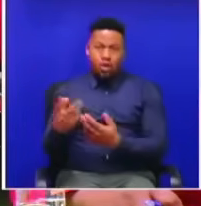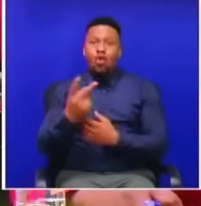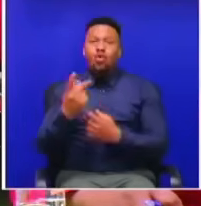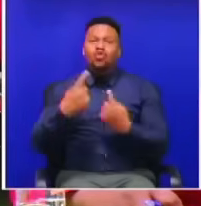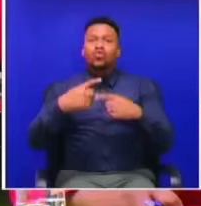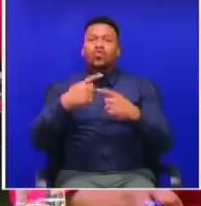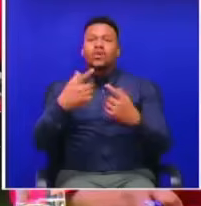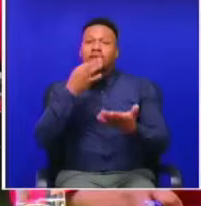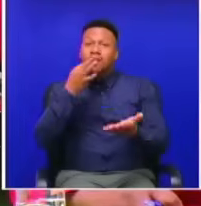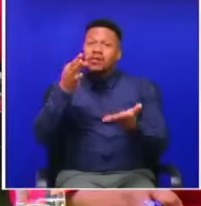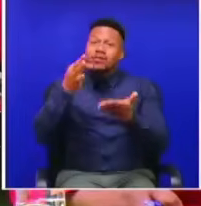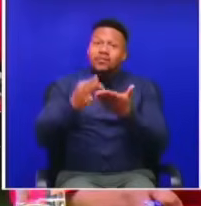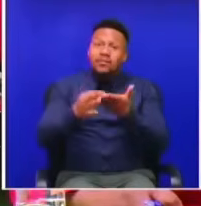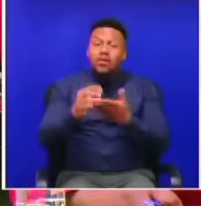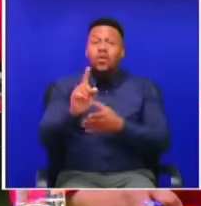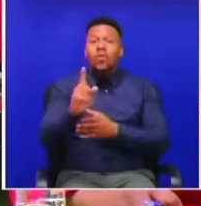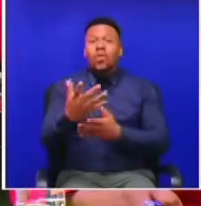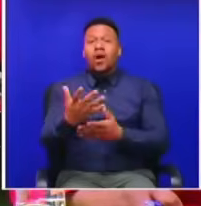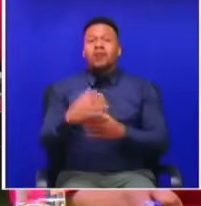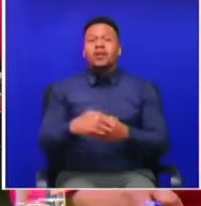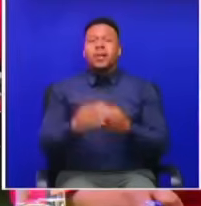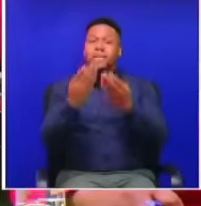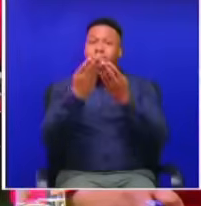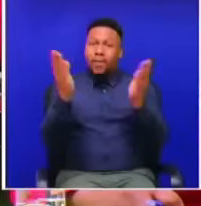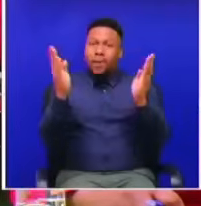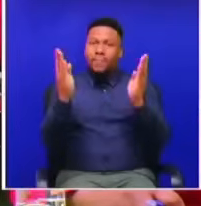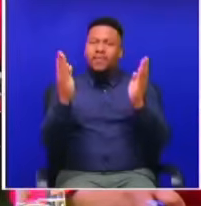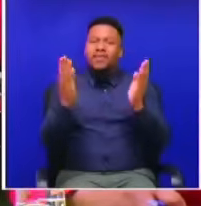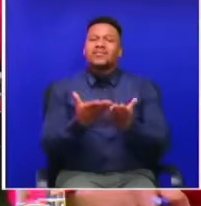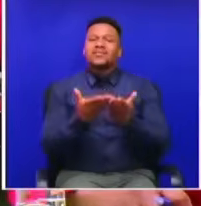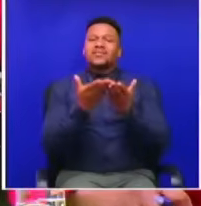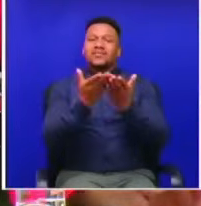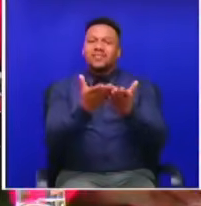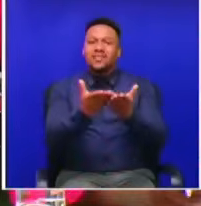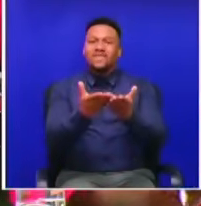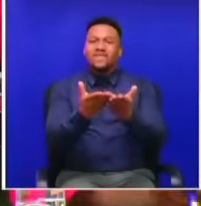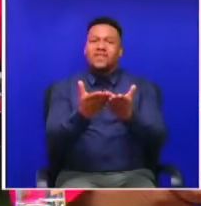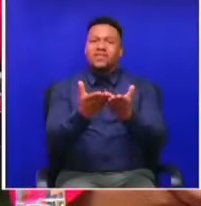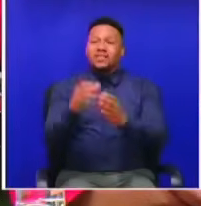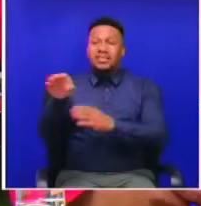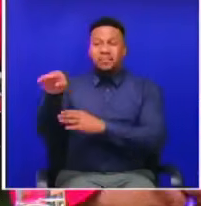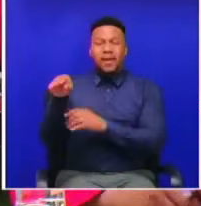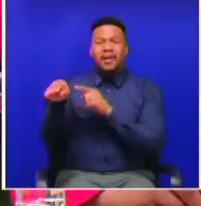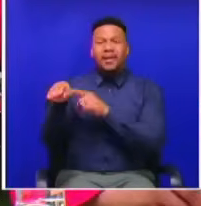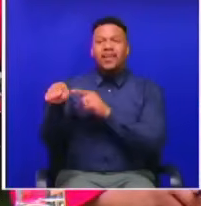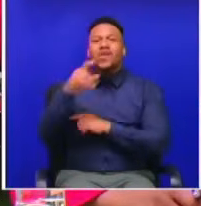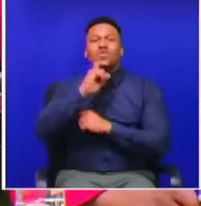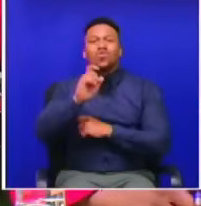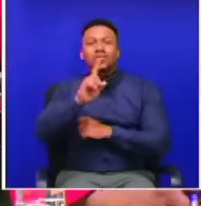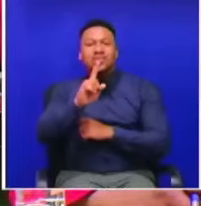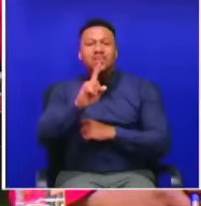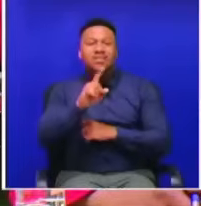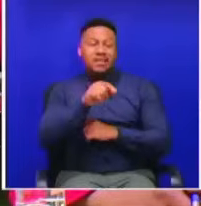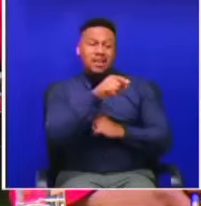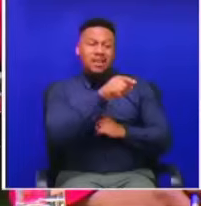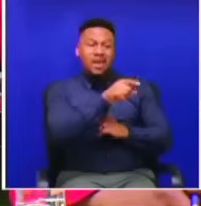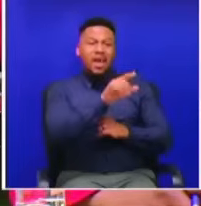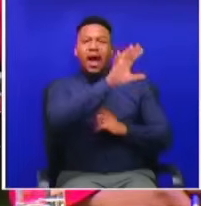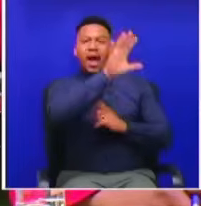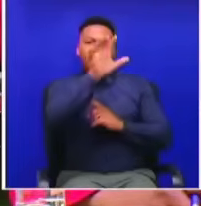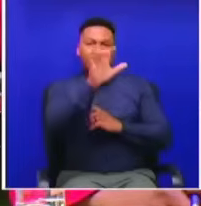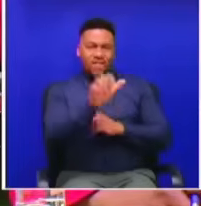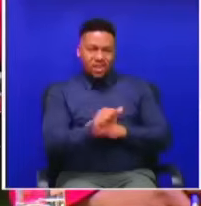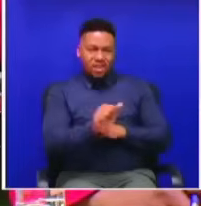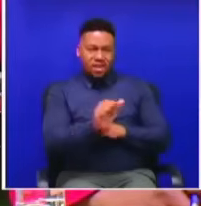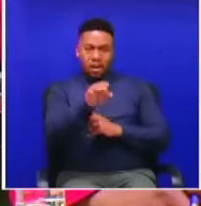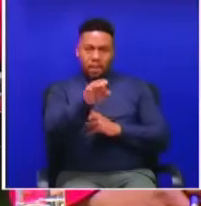bank be established using the asset base of the African Bank. which is largely owned by the South African